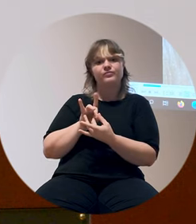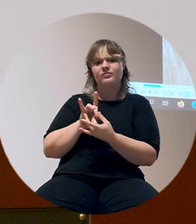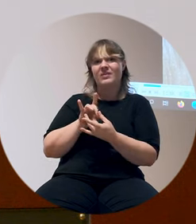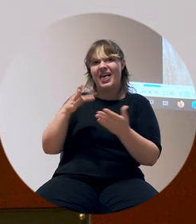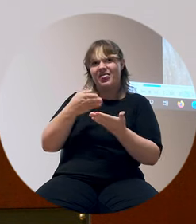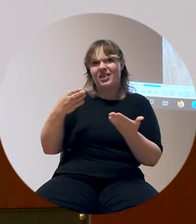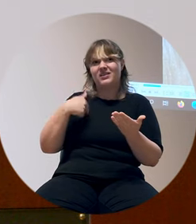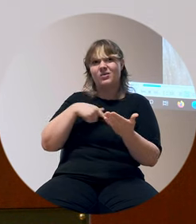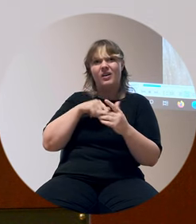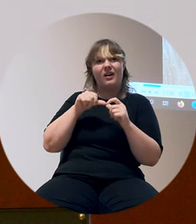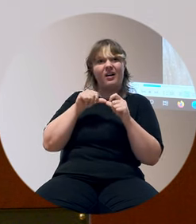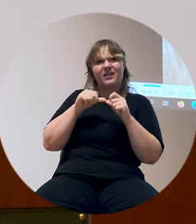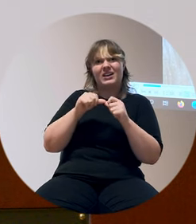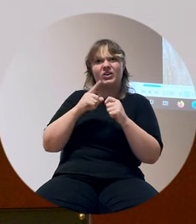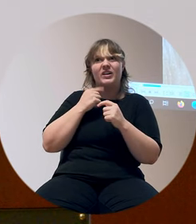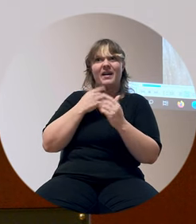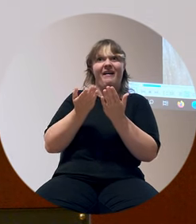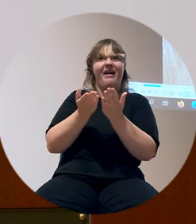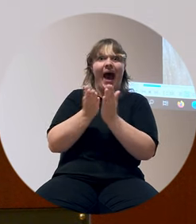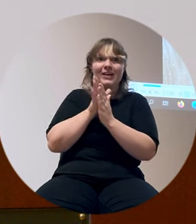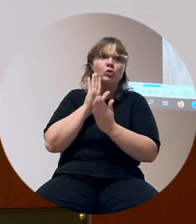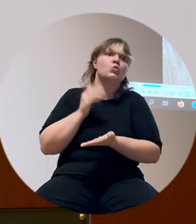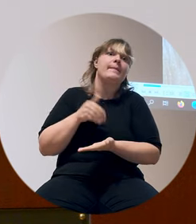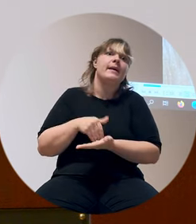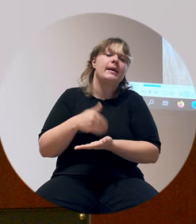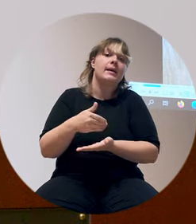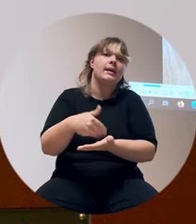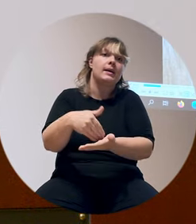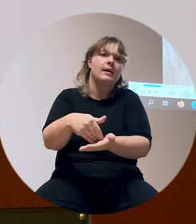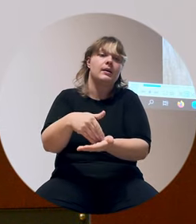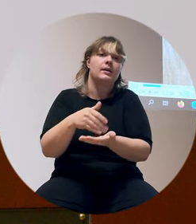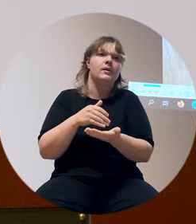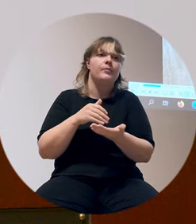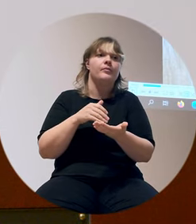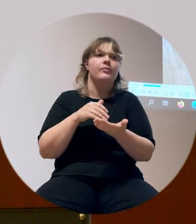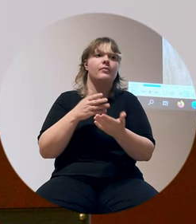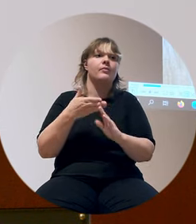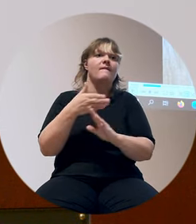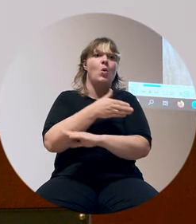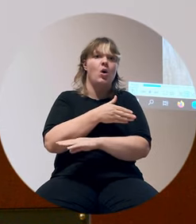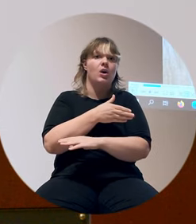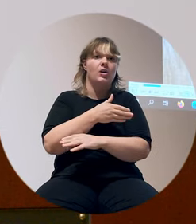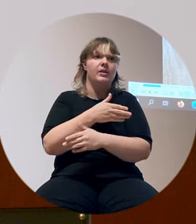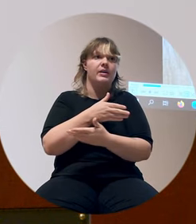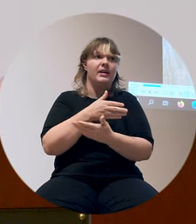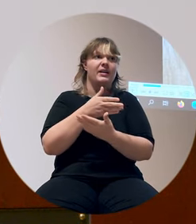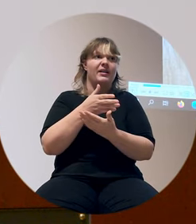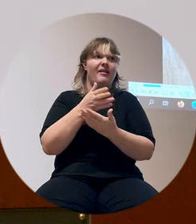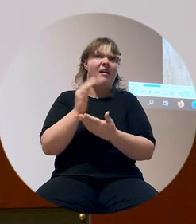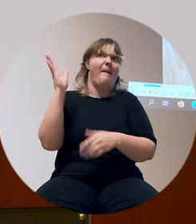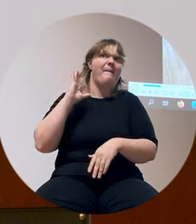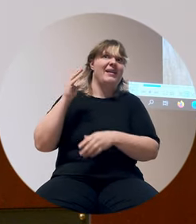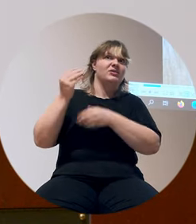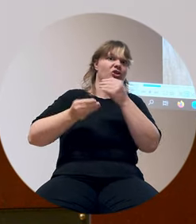things that we've continually been asked to repeat for, you know, before even past generations